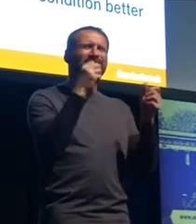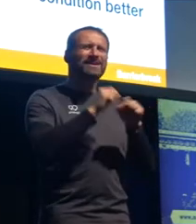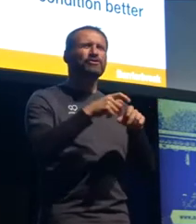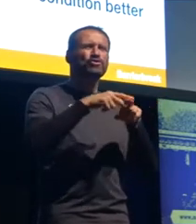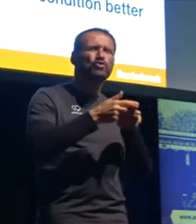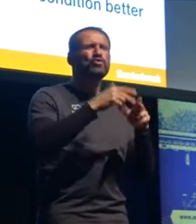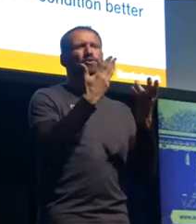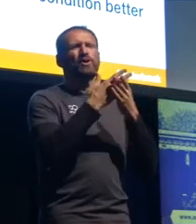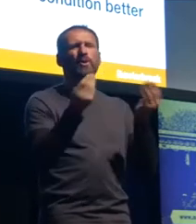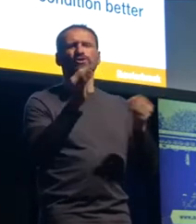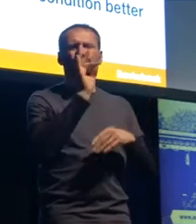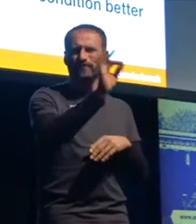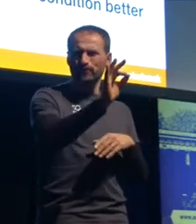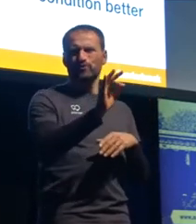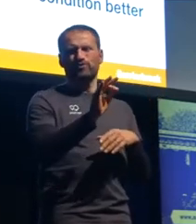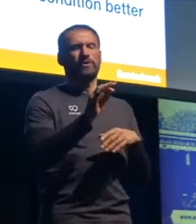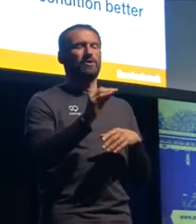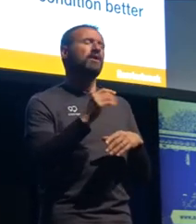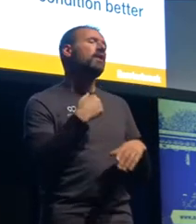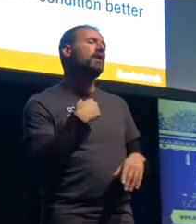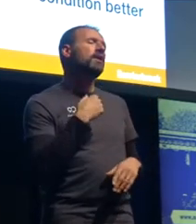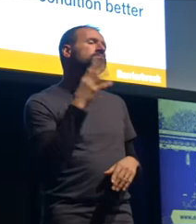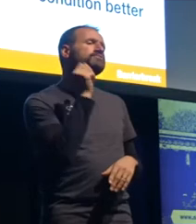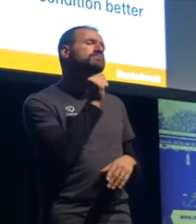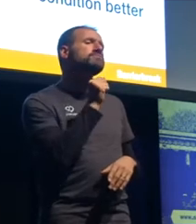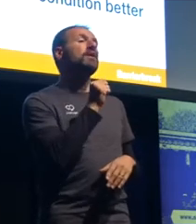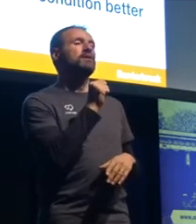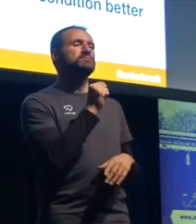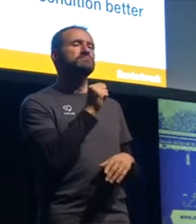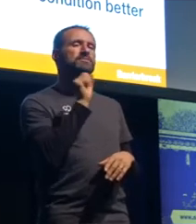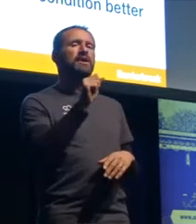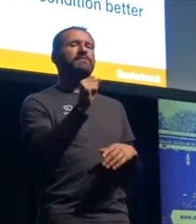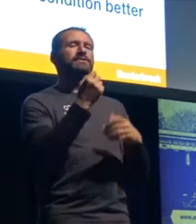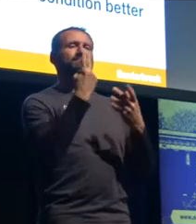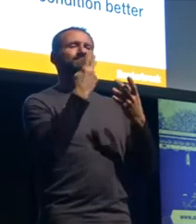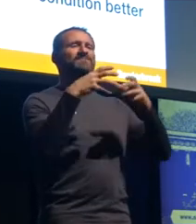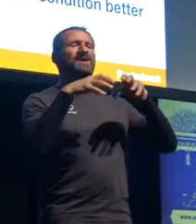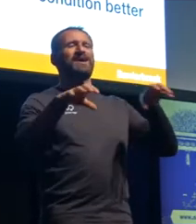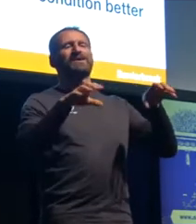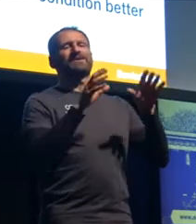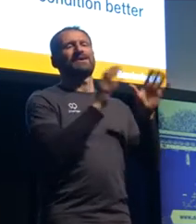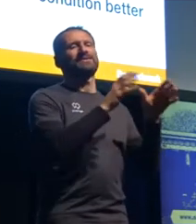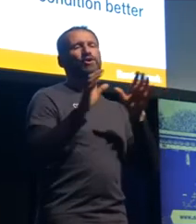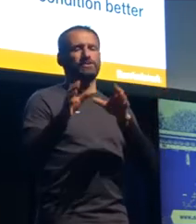to help them, what I found was it can be basically categorized into two parts. One was basically